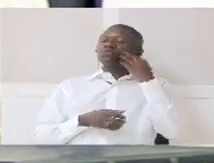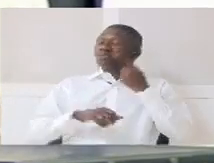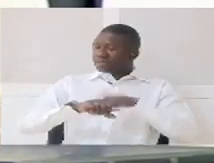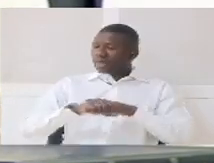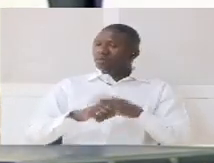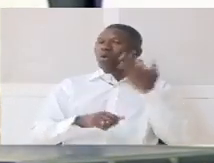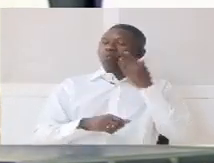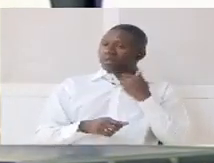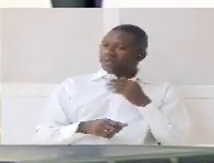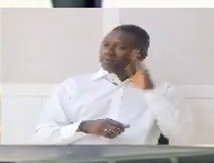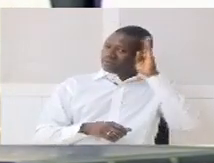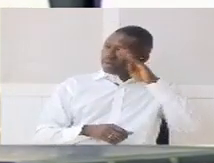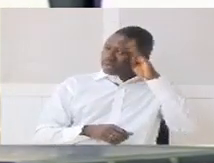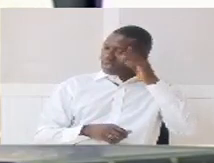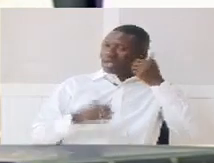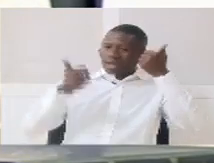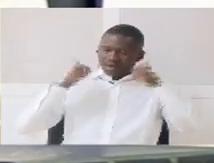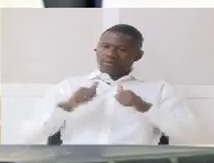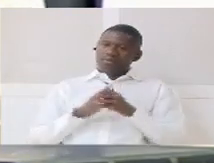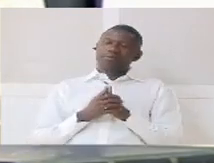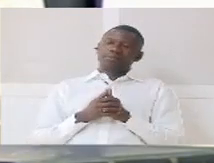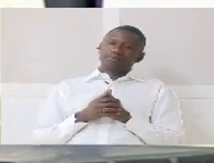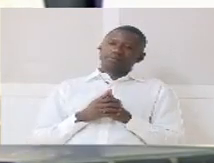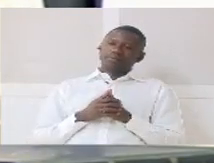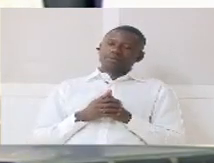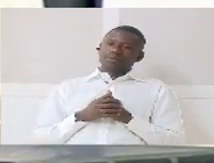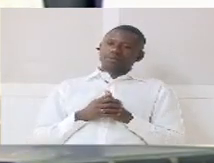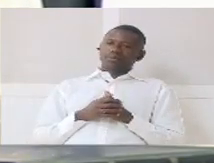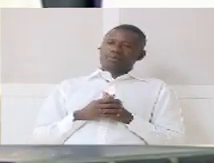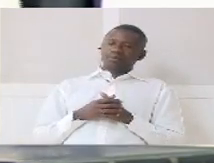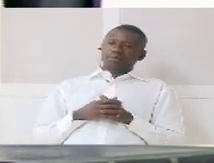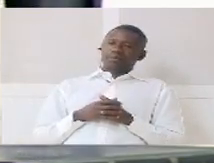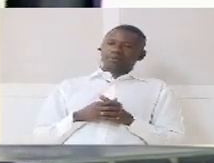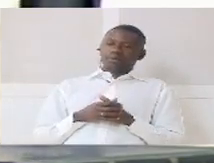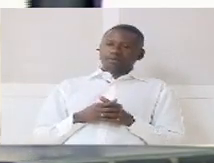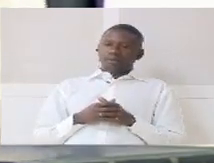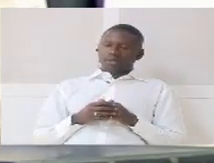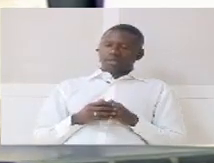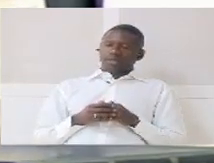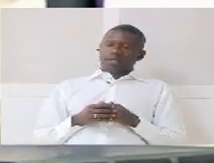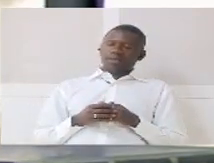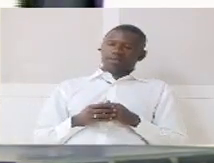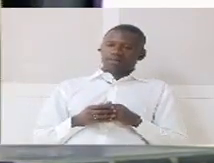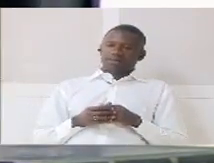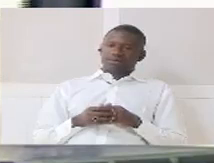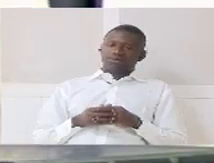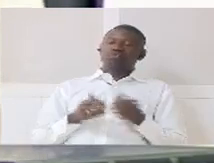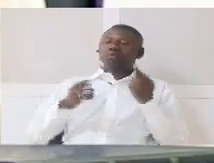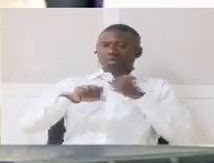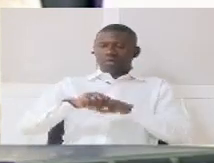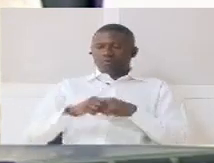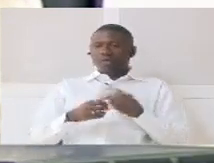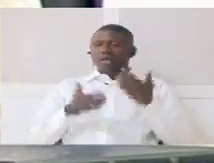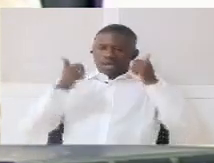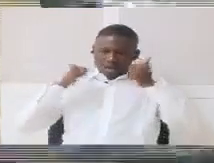sometimes pardons so come new, about. New siva kata tendrong. If things new like that happen. Report of that is okay, but yena I